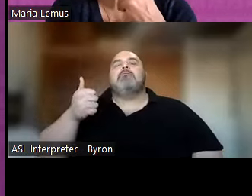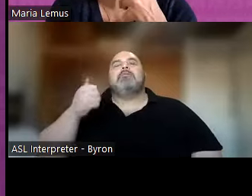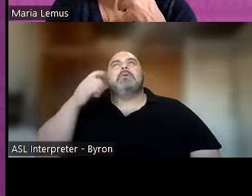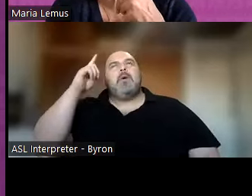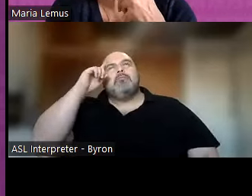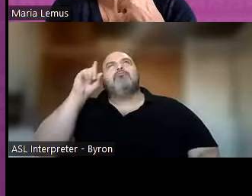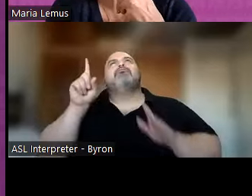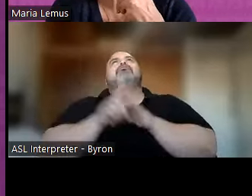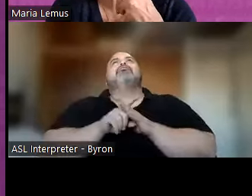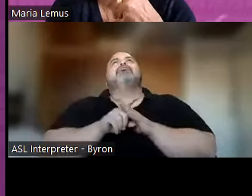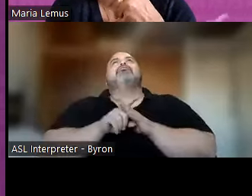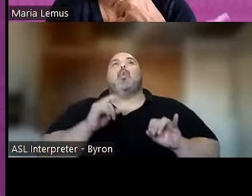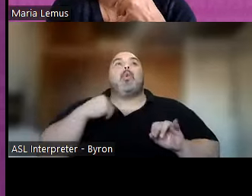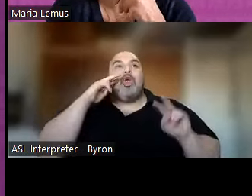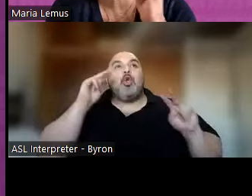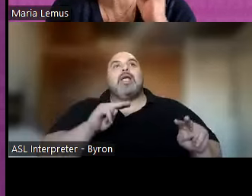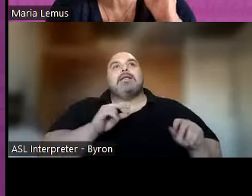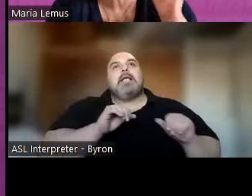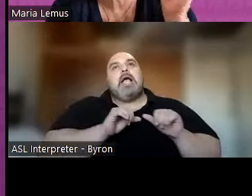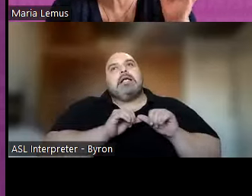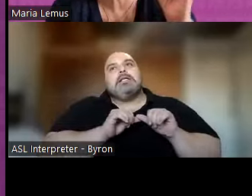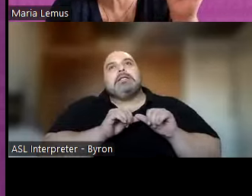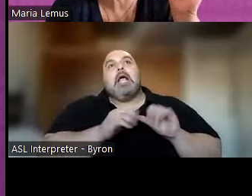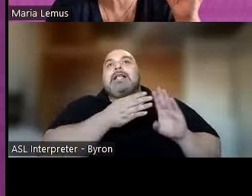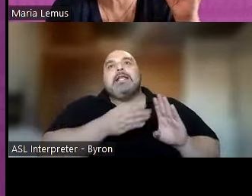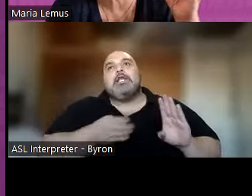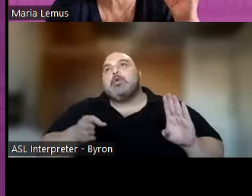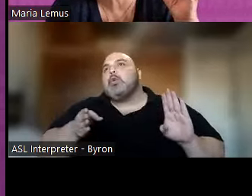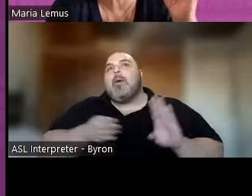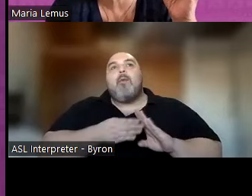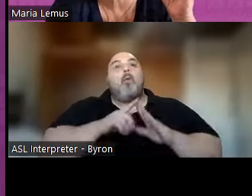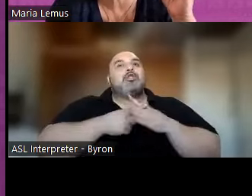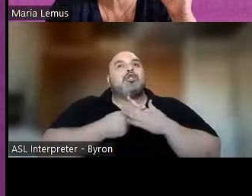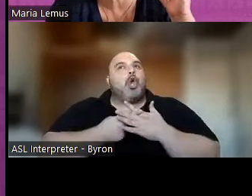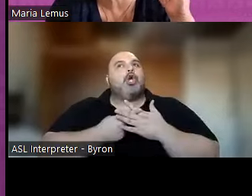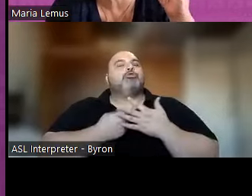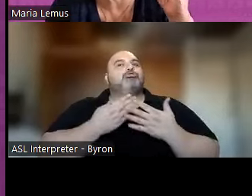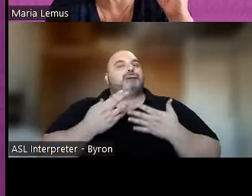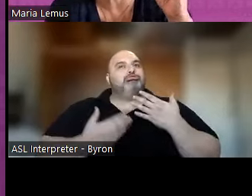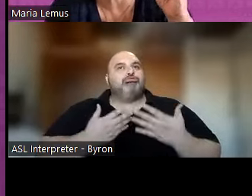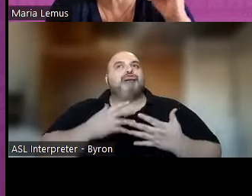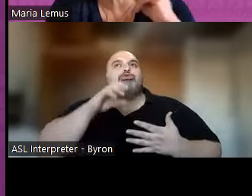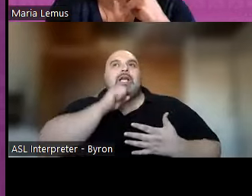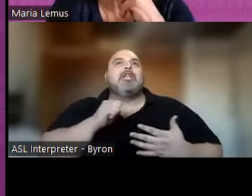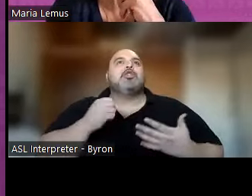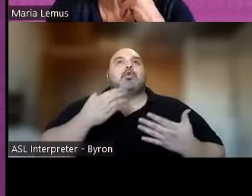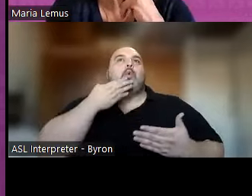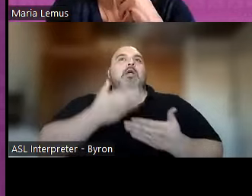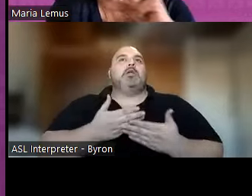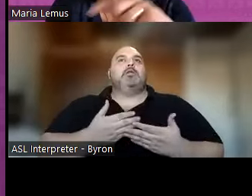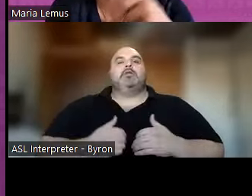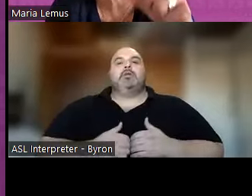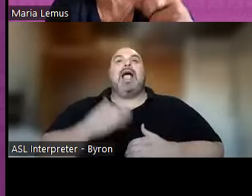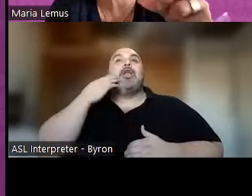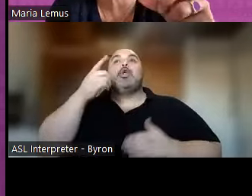we really are looking at this as a continuum, that we start preparing to age well. And that's our mantra. I know that you have